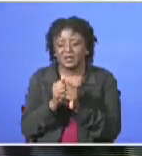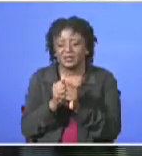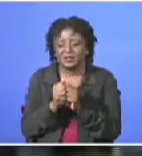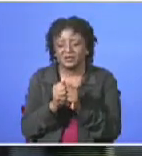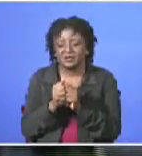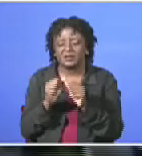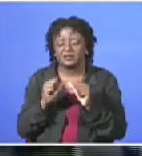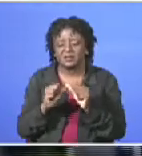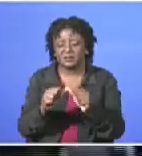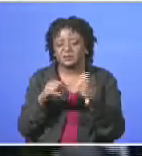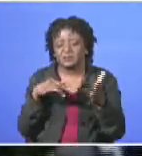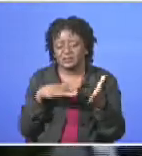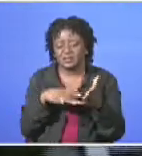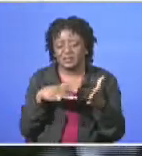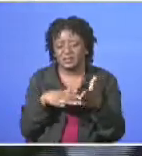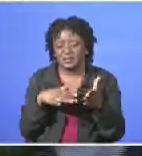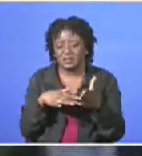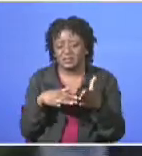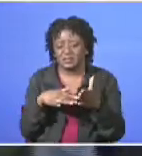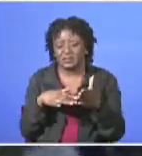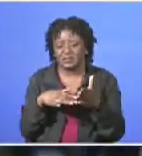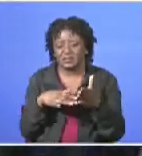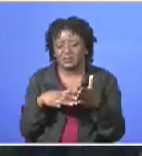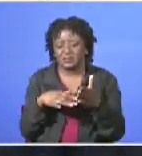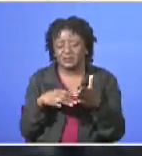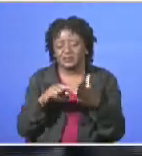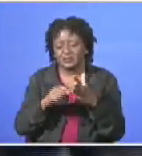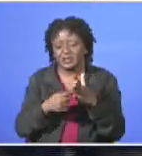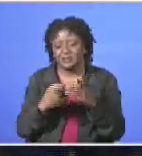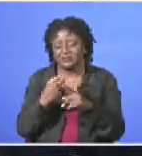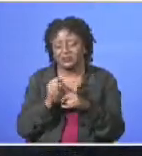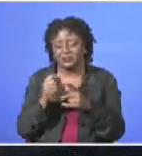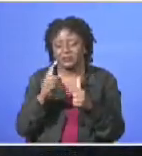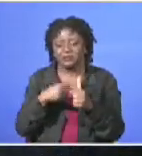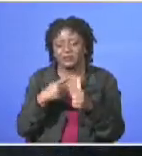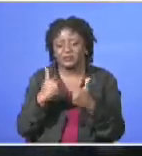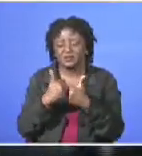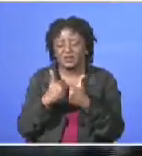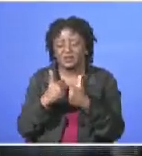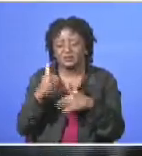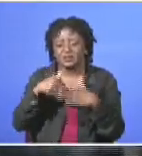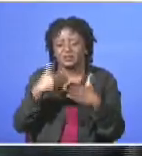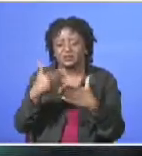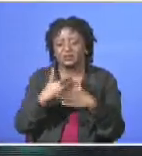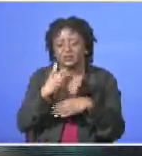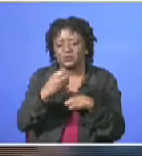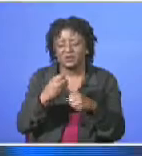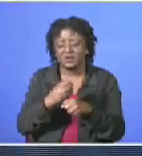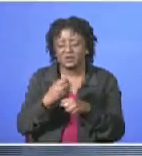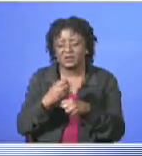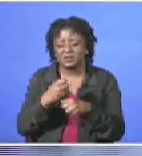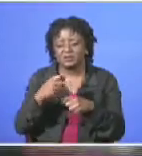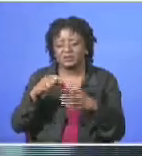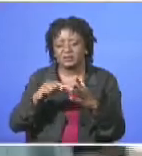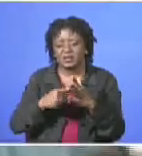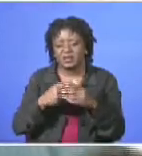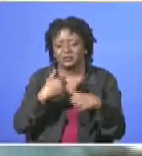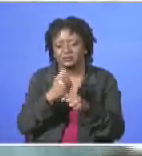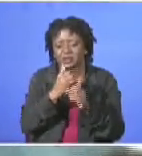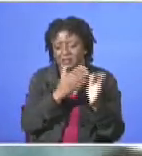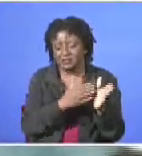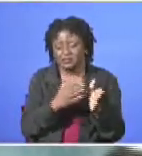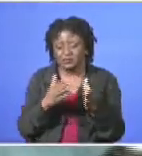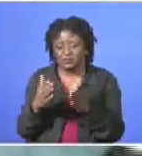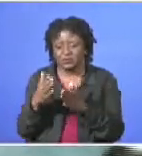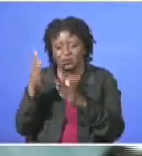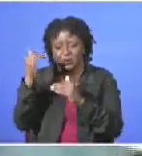just keep studying, man. And starts on the first game. Coming up the new year and just start setting the tune and getting after it. Hopefully